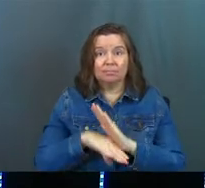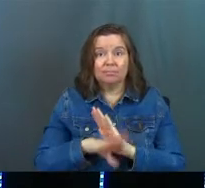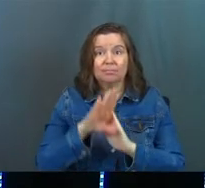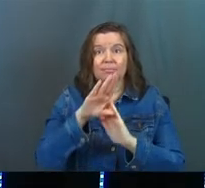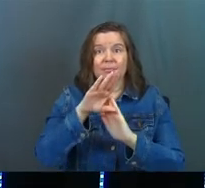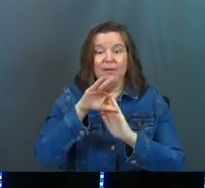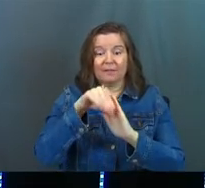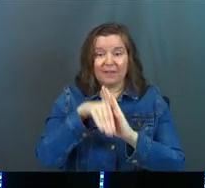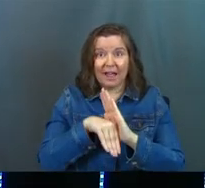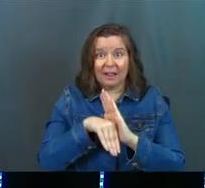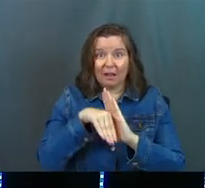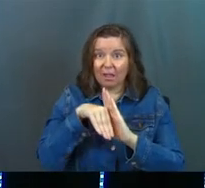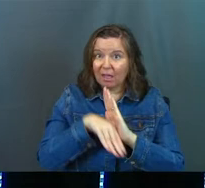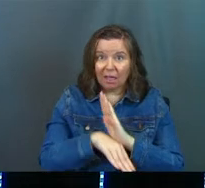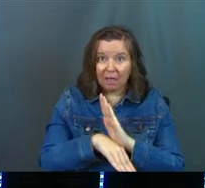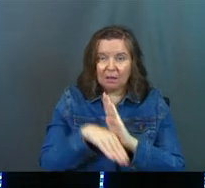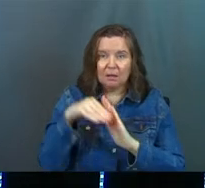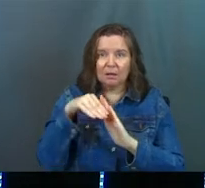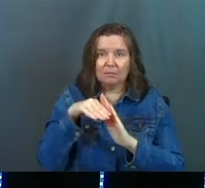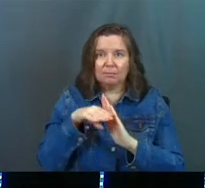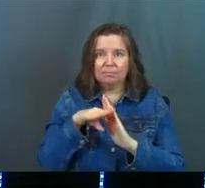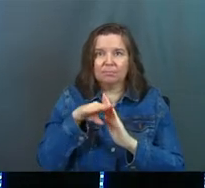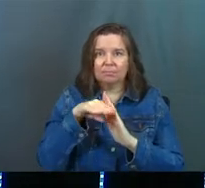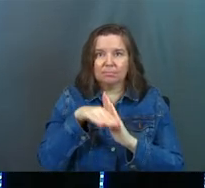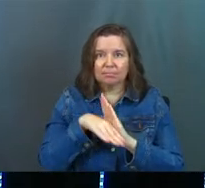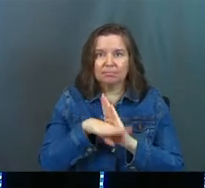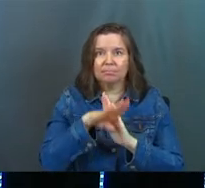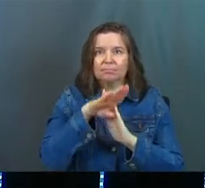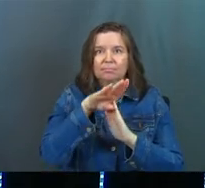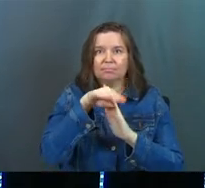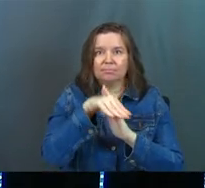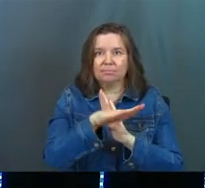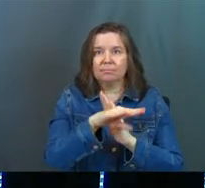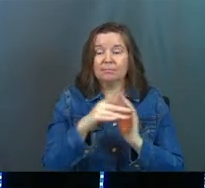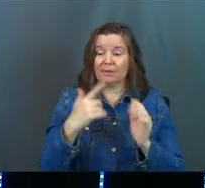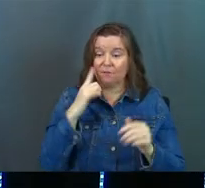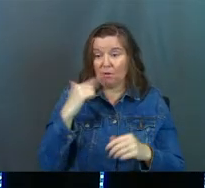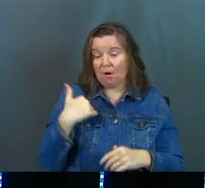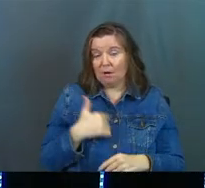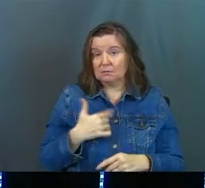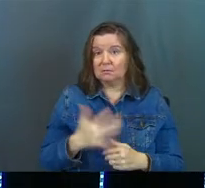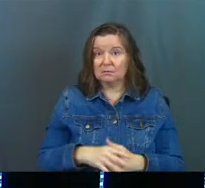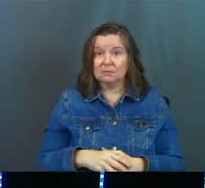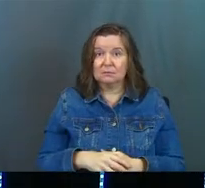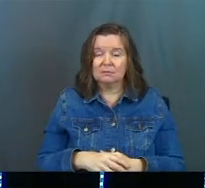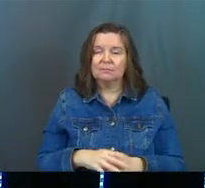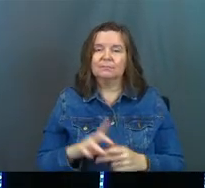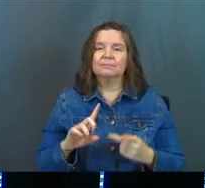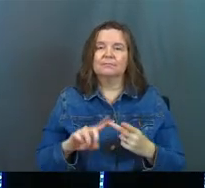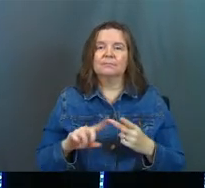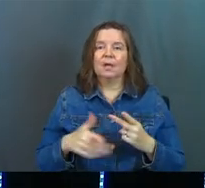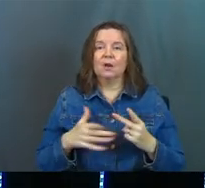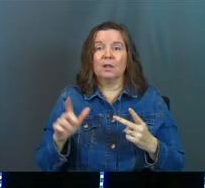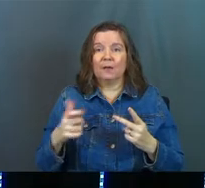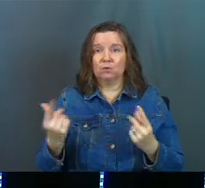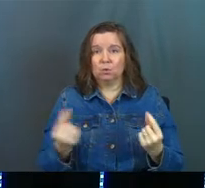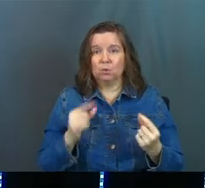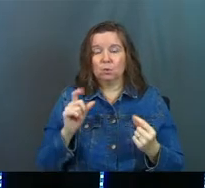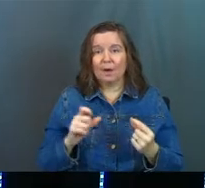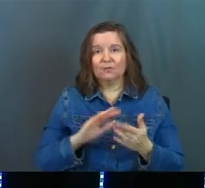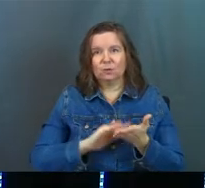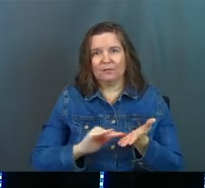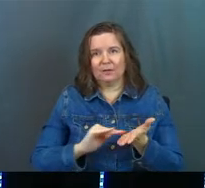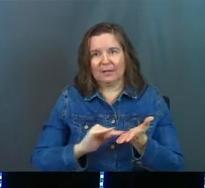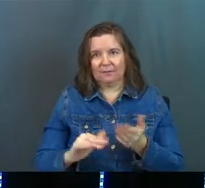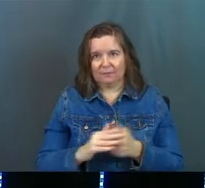the valleys. You can do that. It shortens the valleys. It shortens the valleys for us. Here's another thing that you've got to do is you have